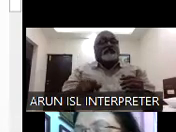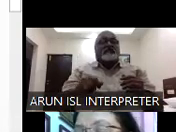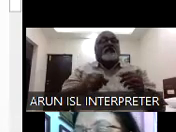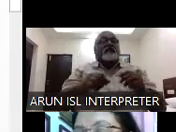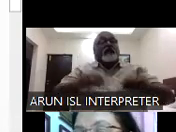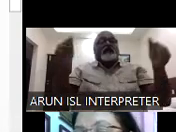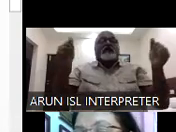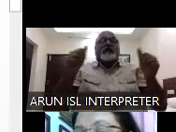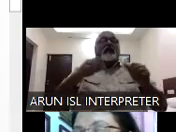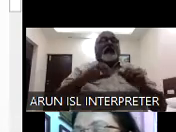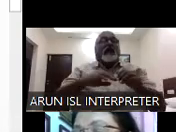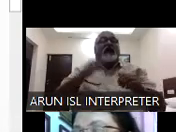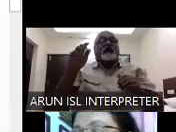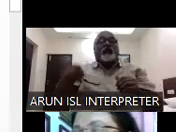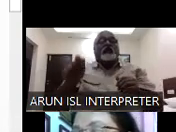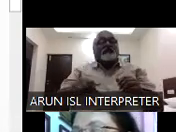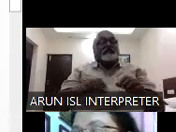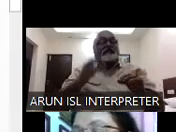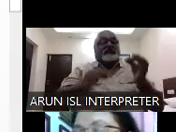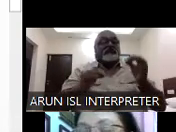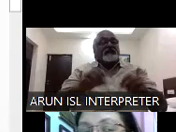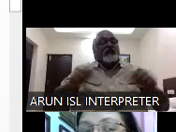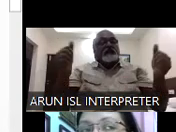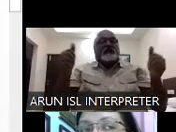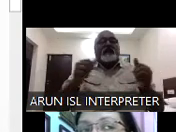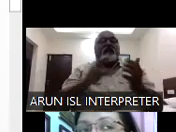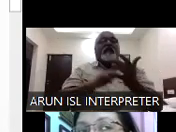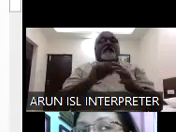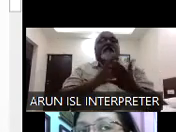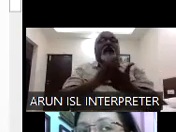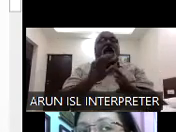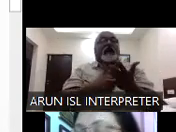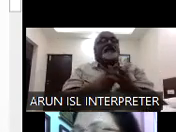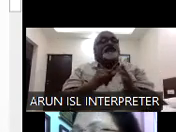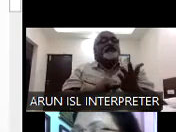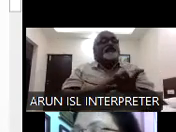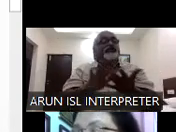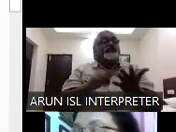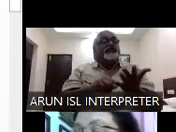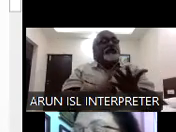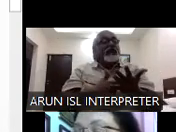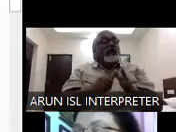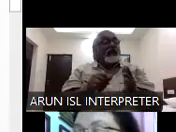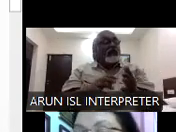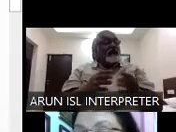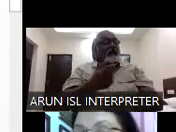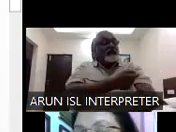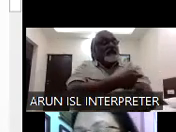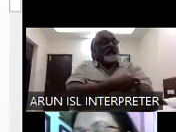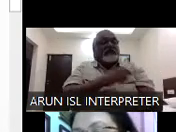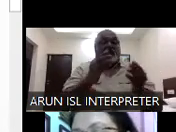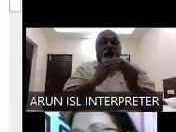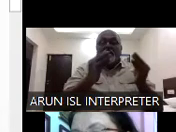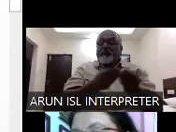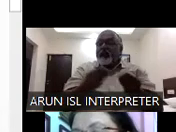court, a High Court judgment. And in the Maharashtra, it was told to them that the vaccination should happen near their house.